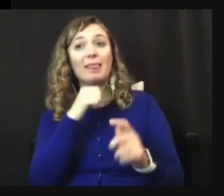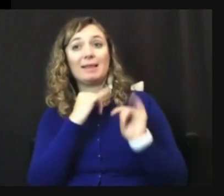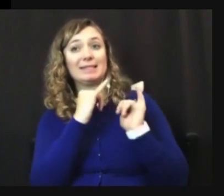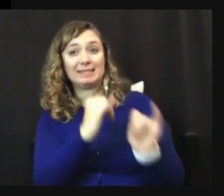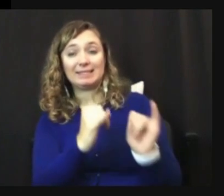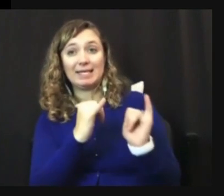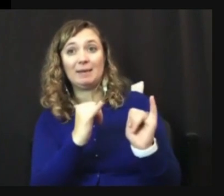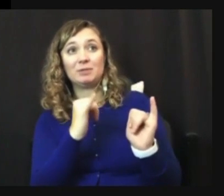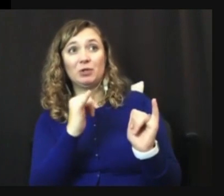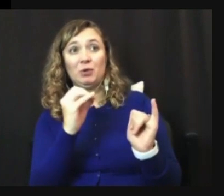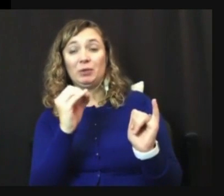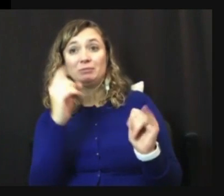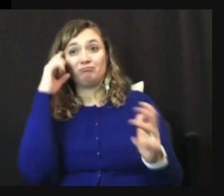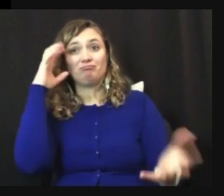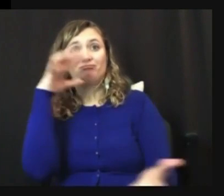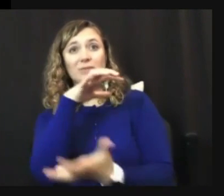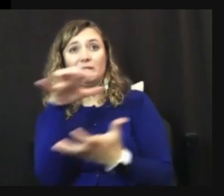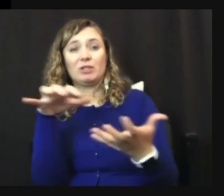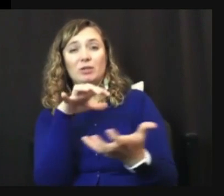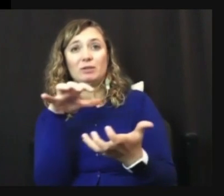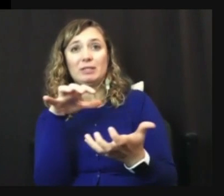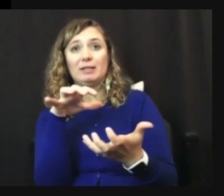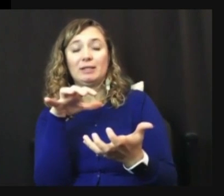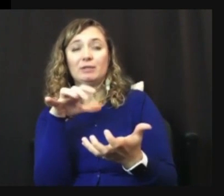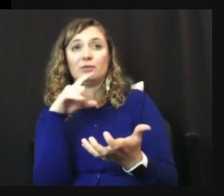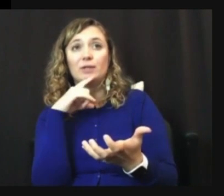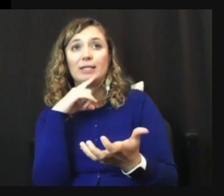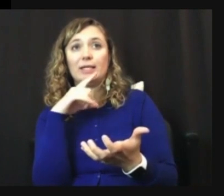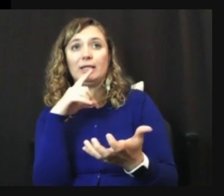really confusing to be able to engage that way.